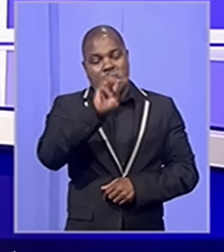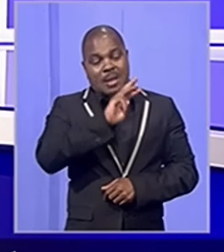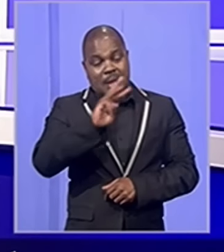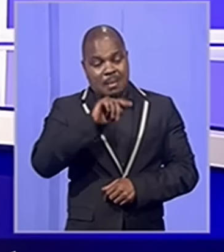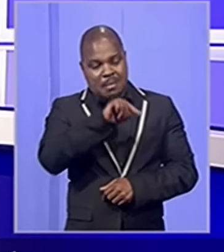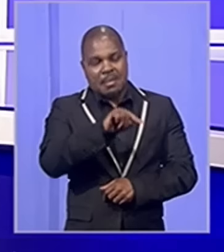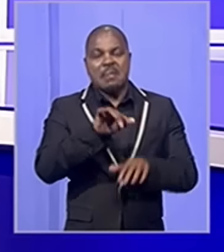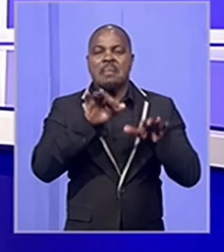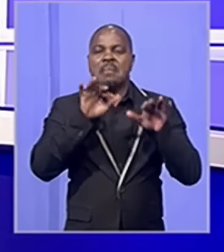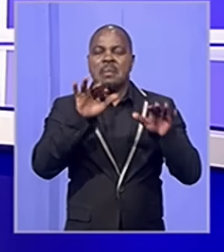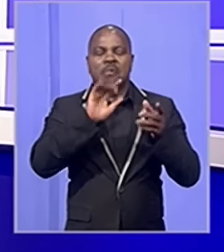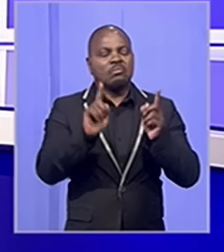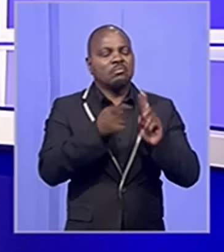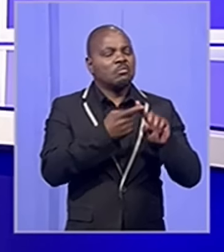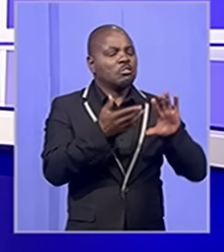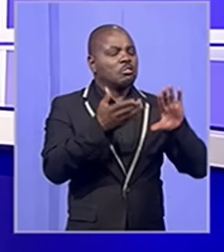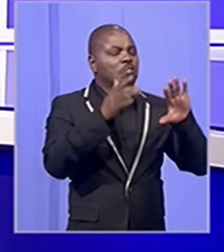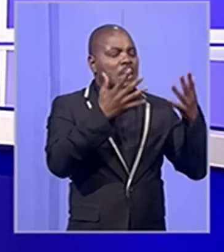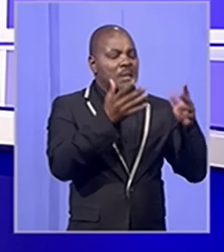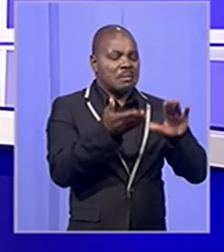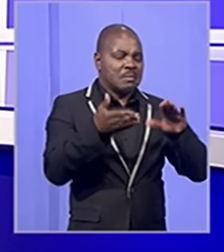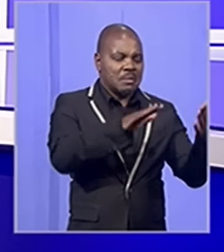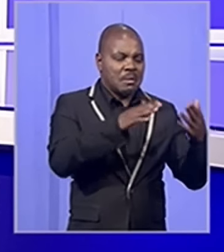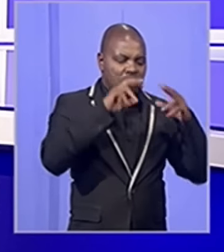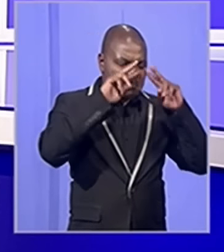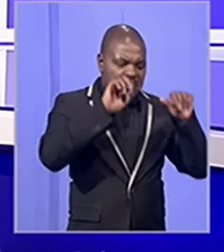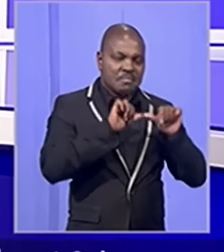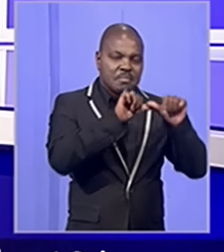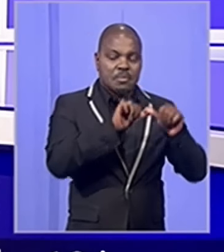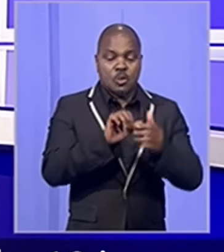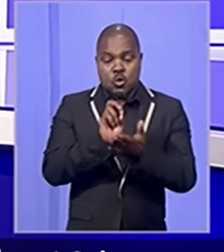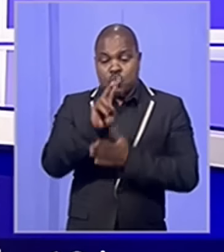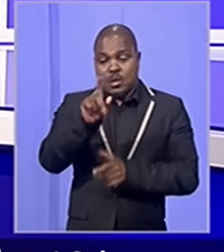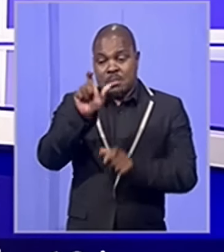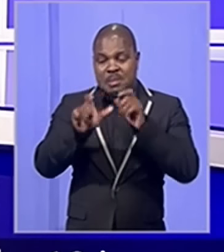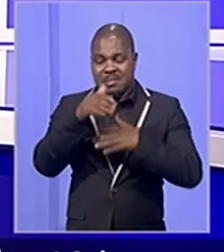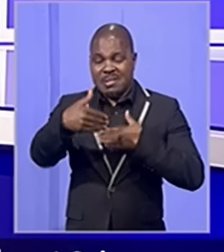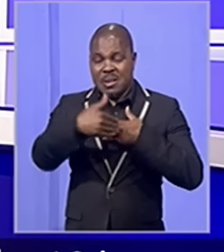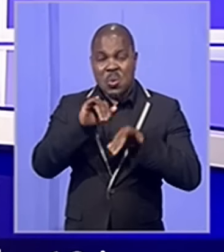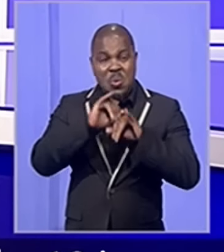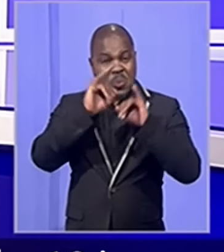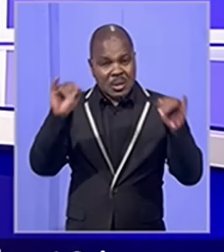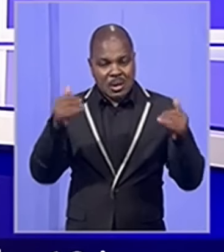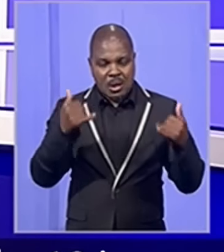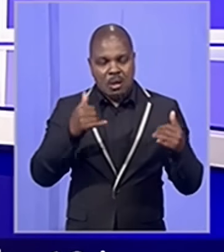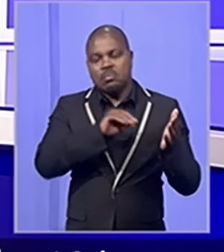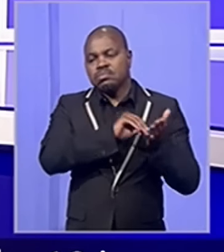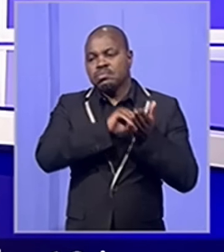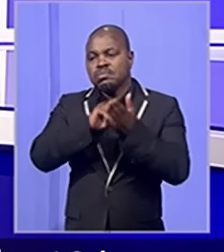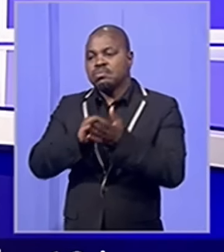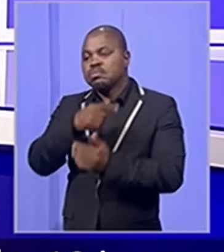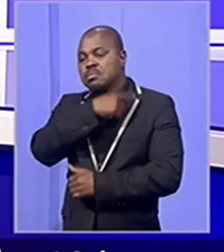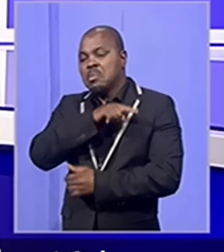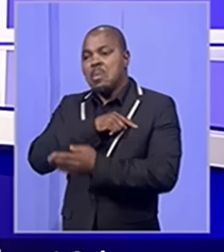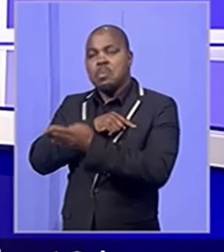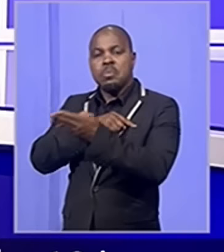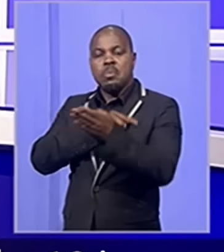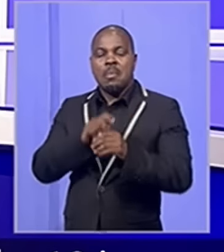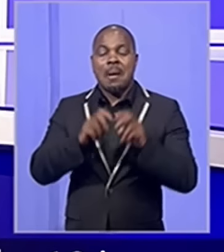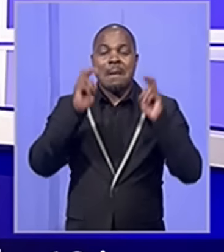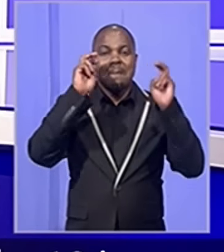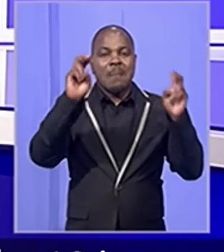ba le 10 se santse se batlisisiwa. Ba le 12 ba ba gobetseng mo go masisi ba rwaletswe kwa bookelong. Bese